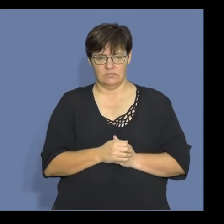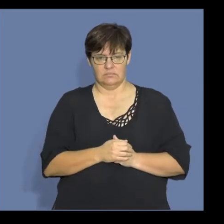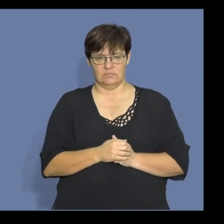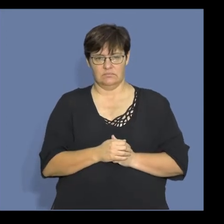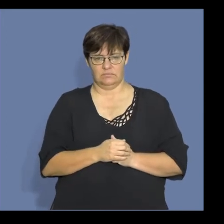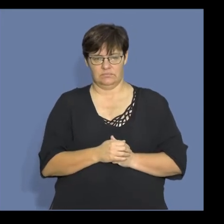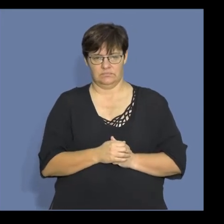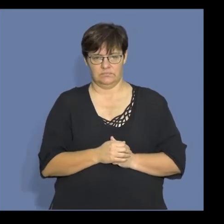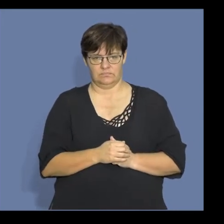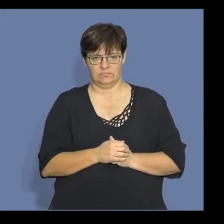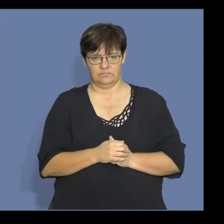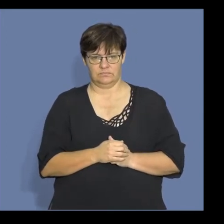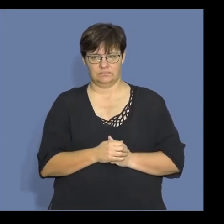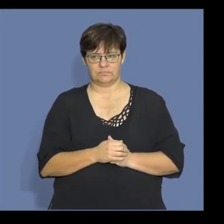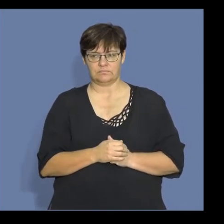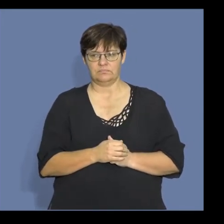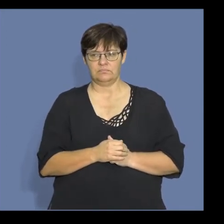only. Cool.